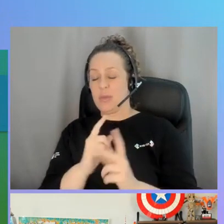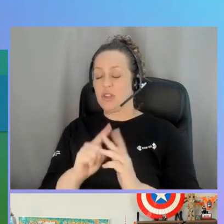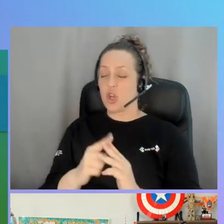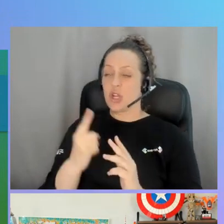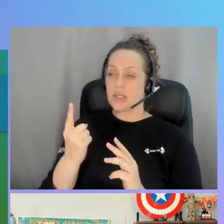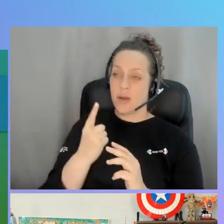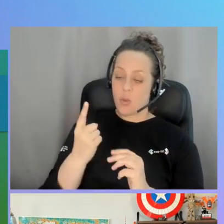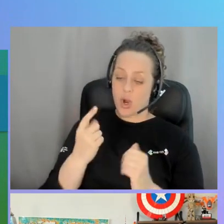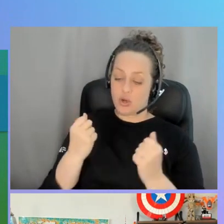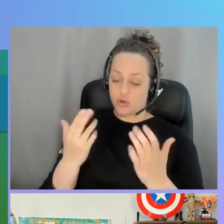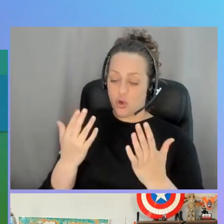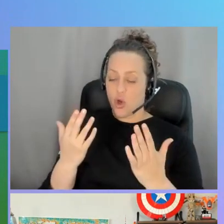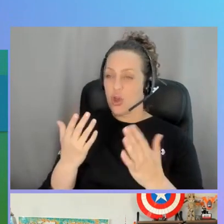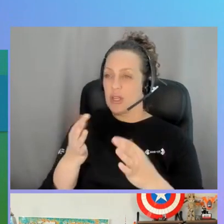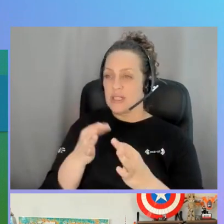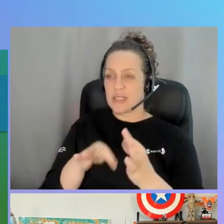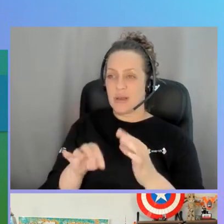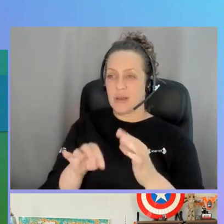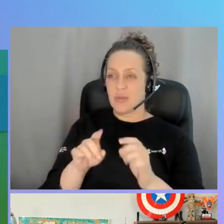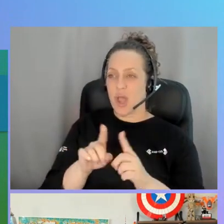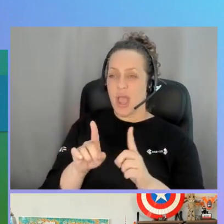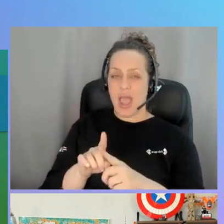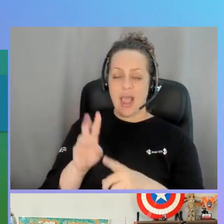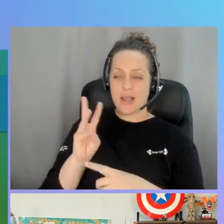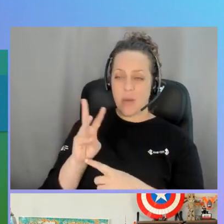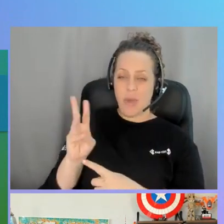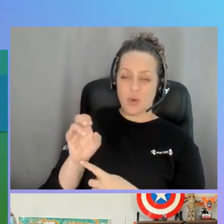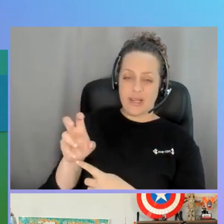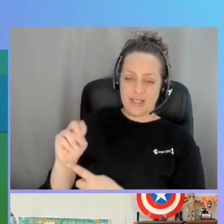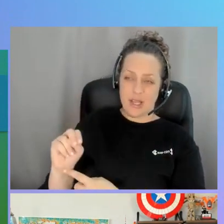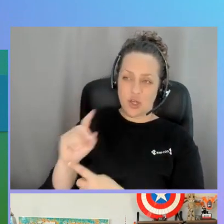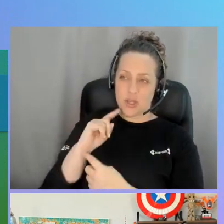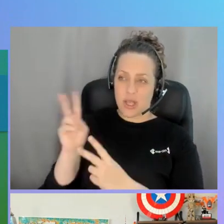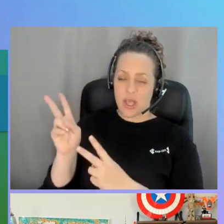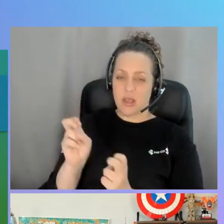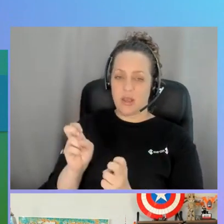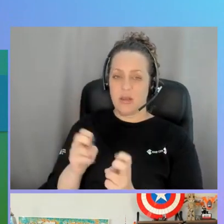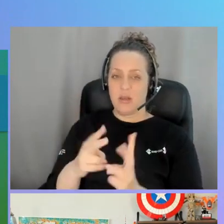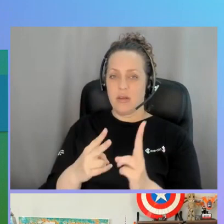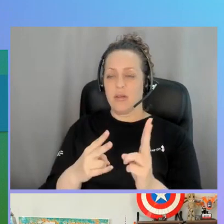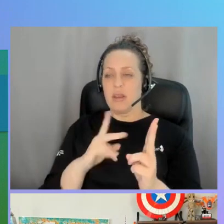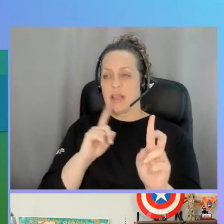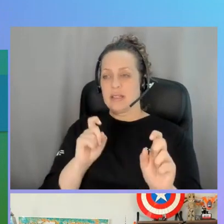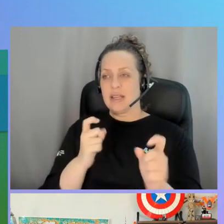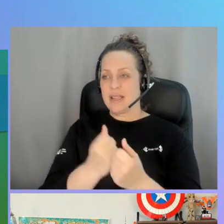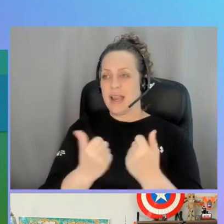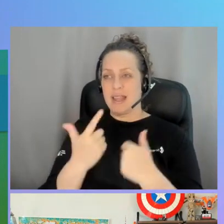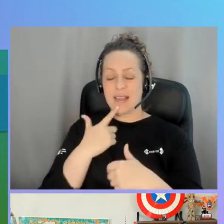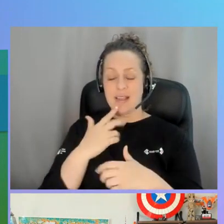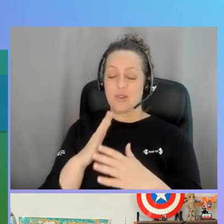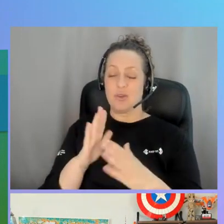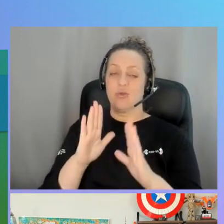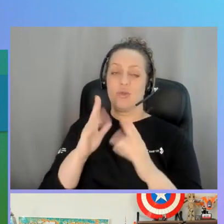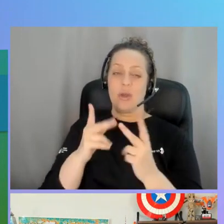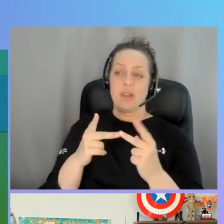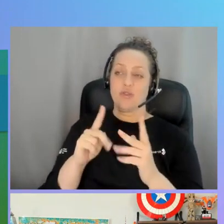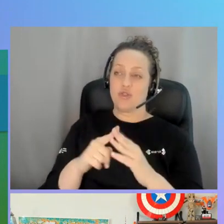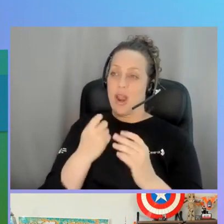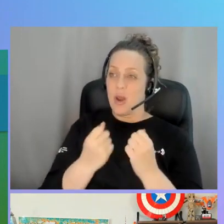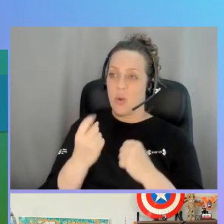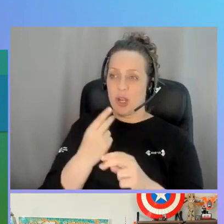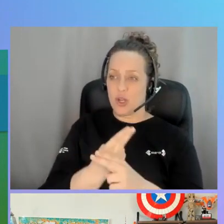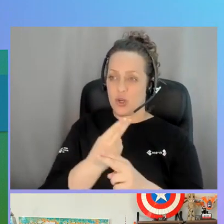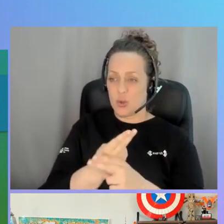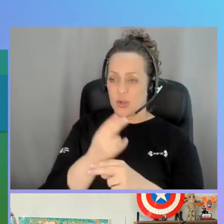right? So something as simple as a browser extension that somebody can load into their browser and be able to test anything is a great place to start, because anyone can use that.